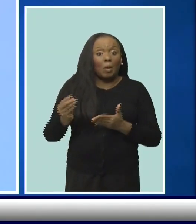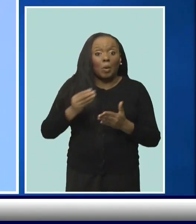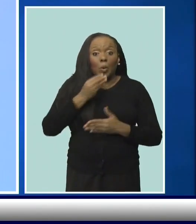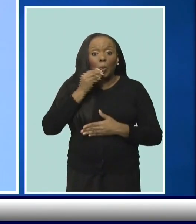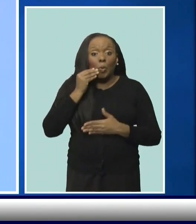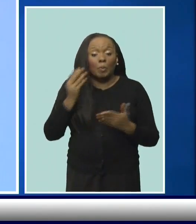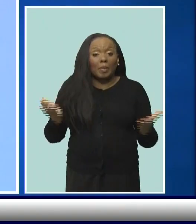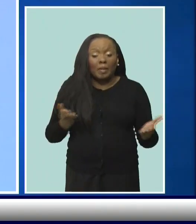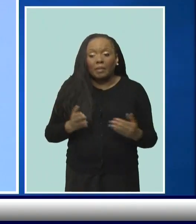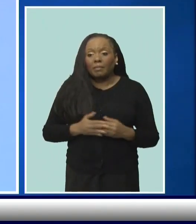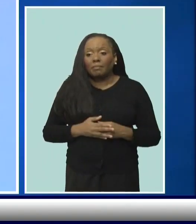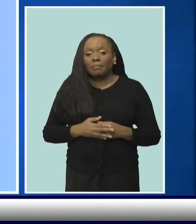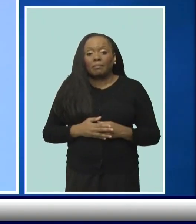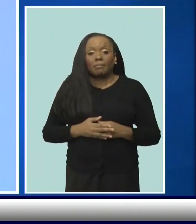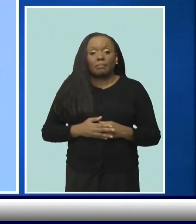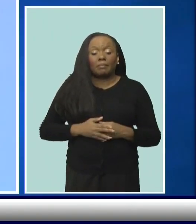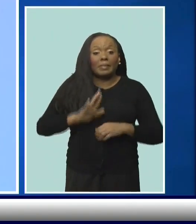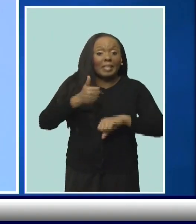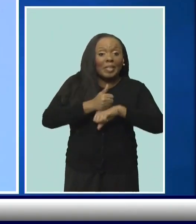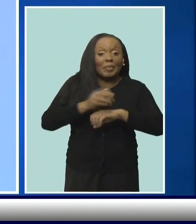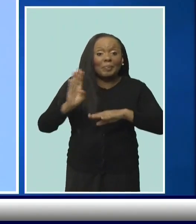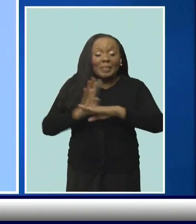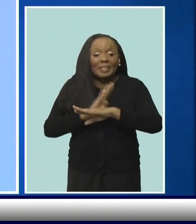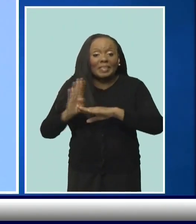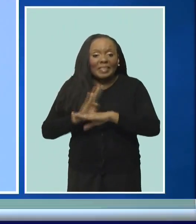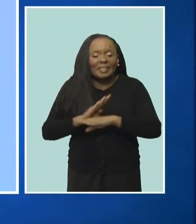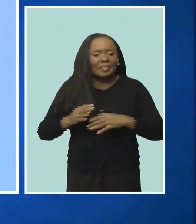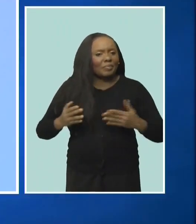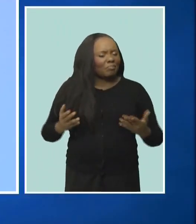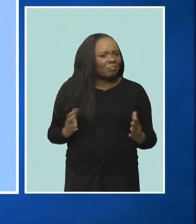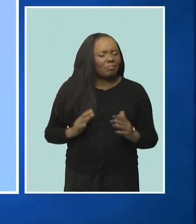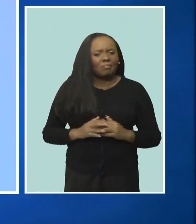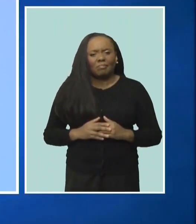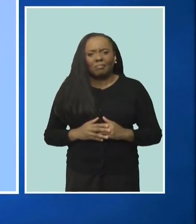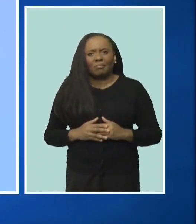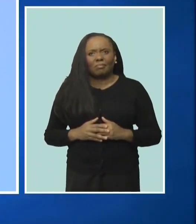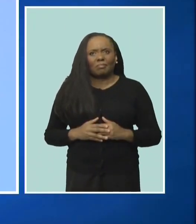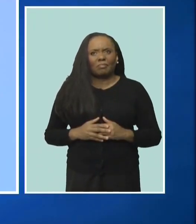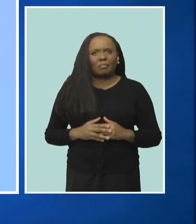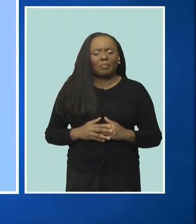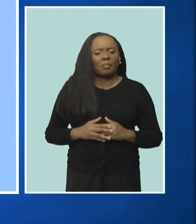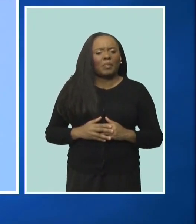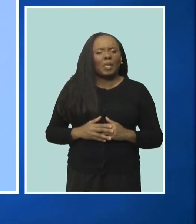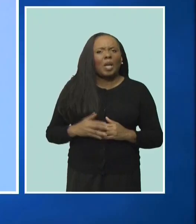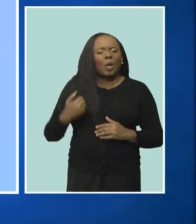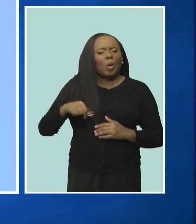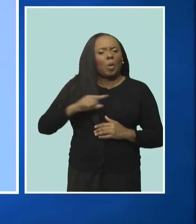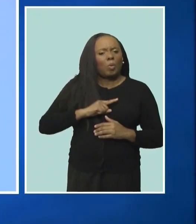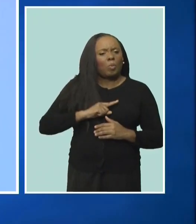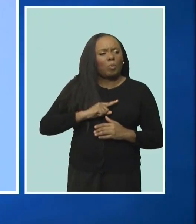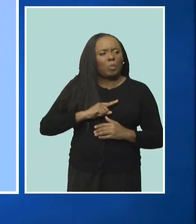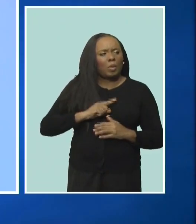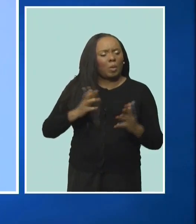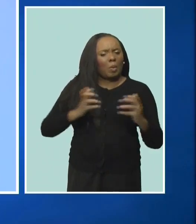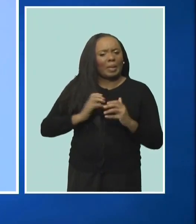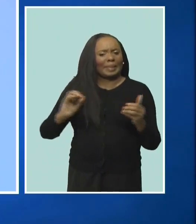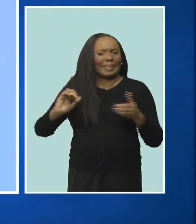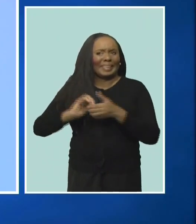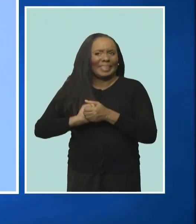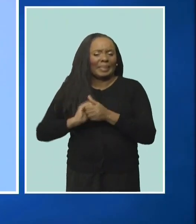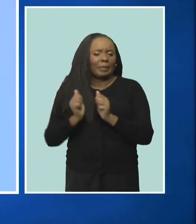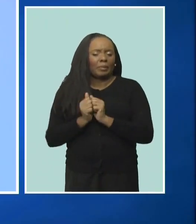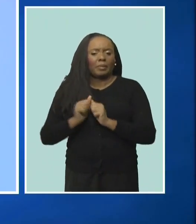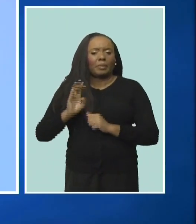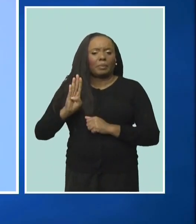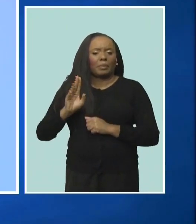and owning businesses. We were saying that we are going to team up with BTMI and what is to